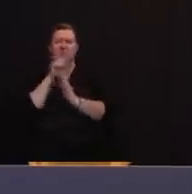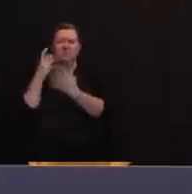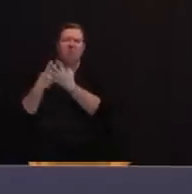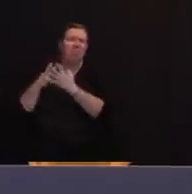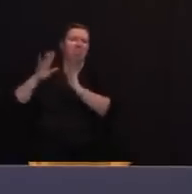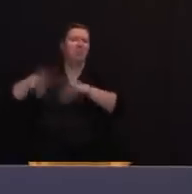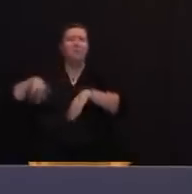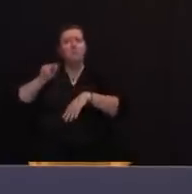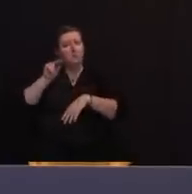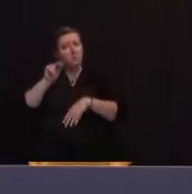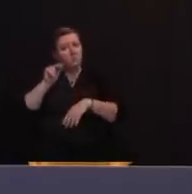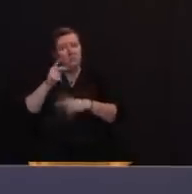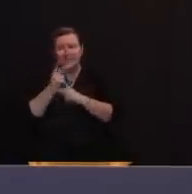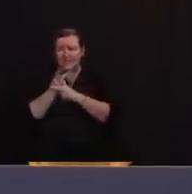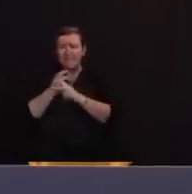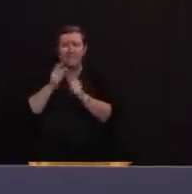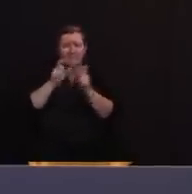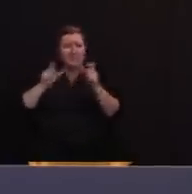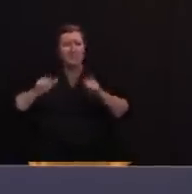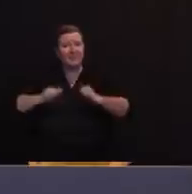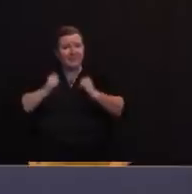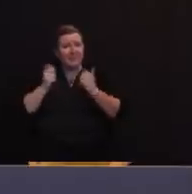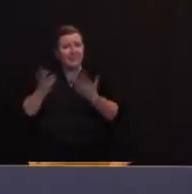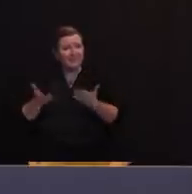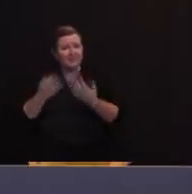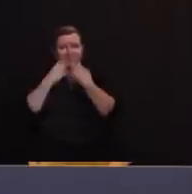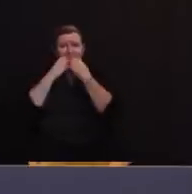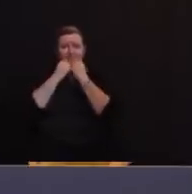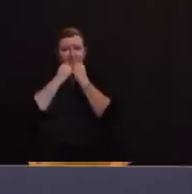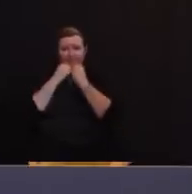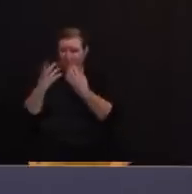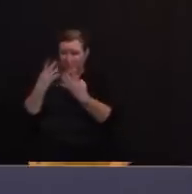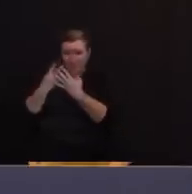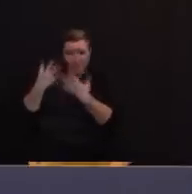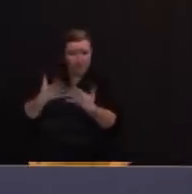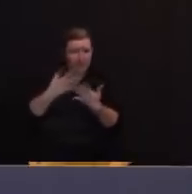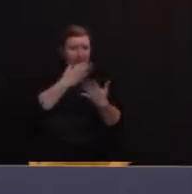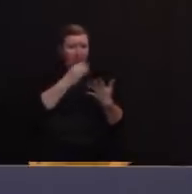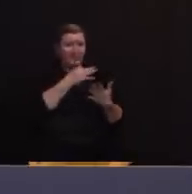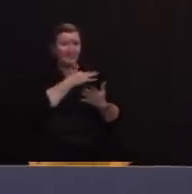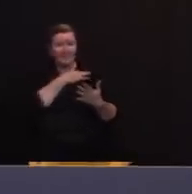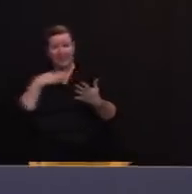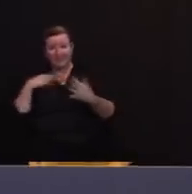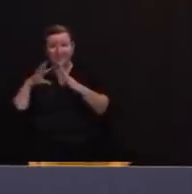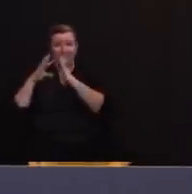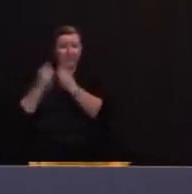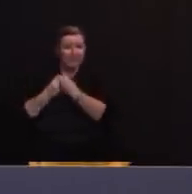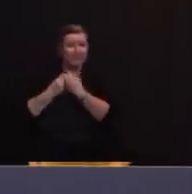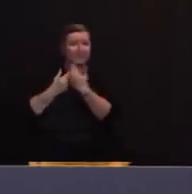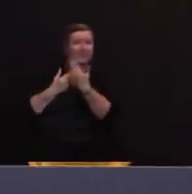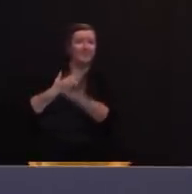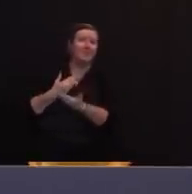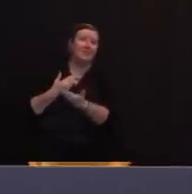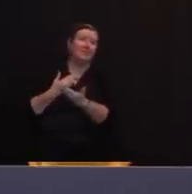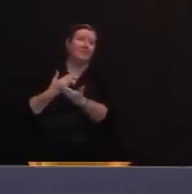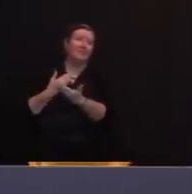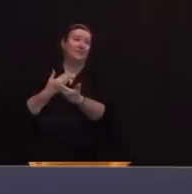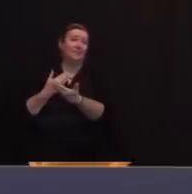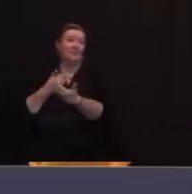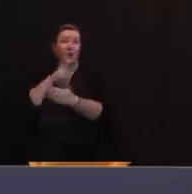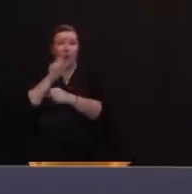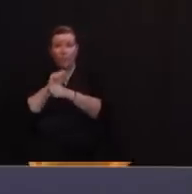in this system, the folks who work there, their loved ones. That was a very